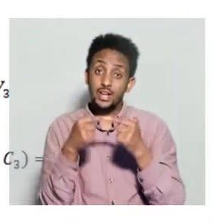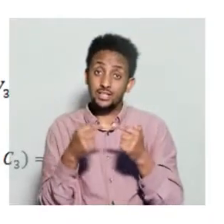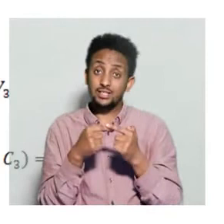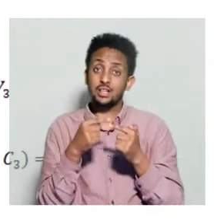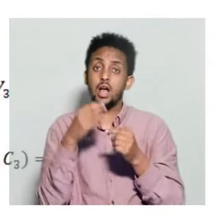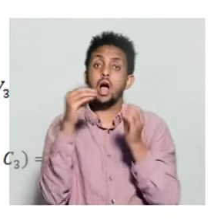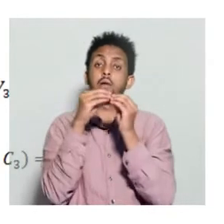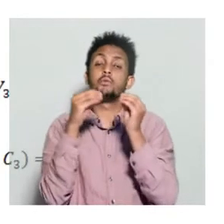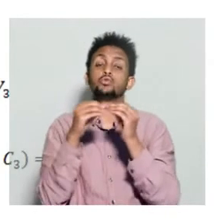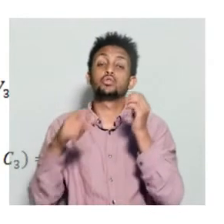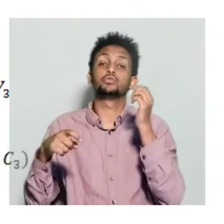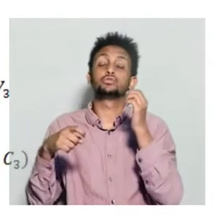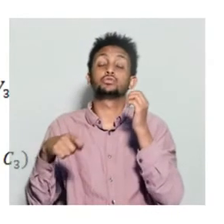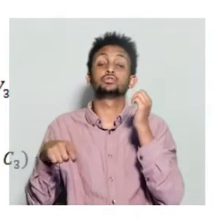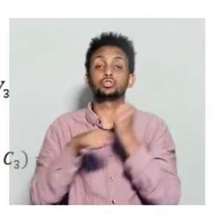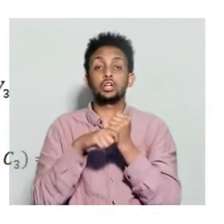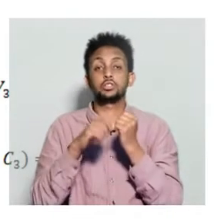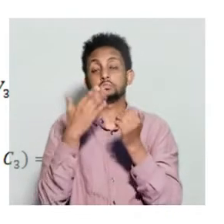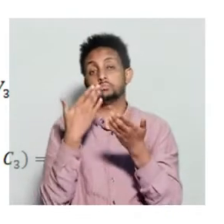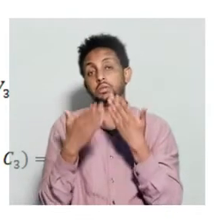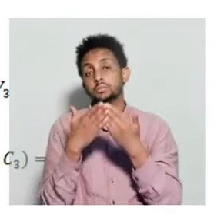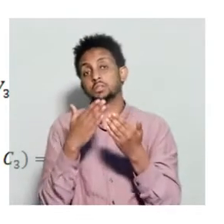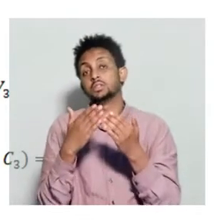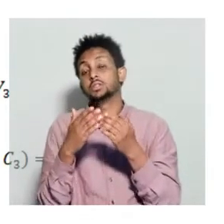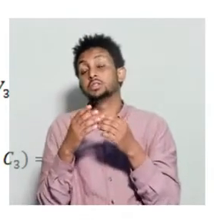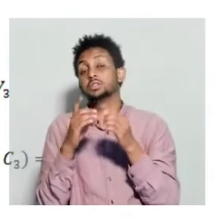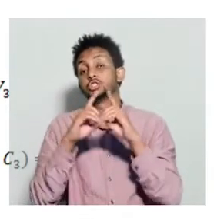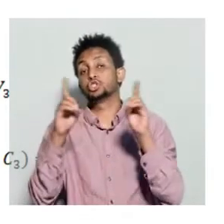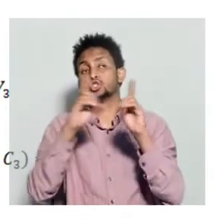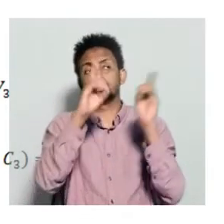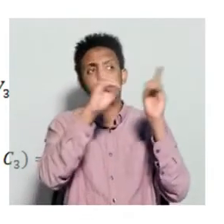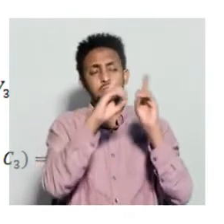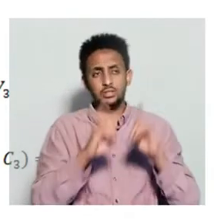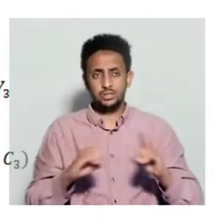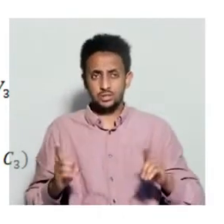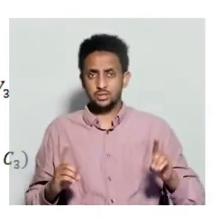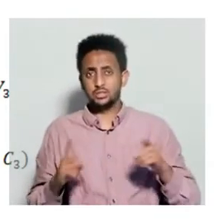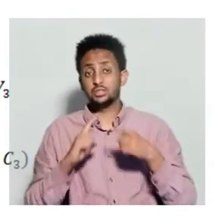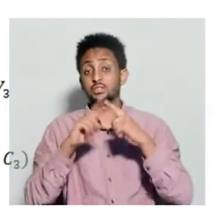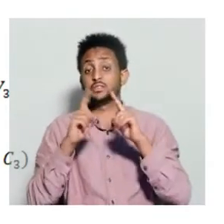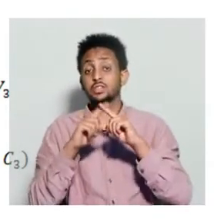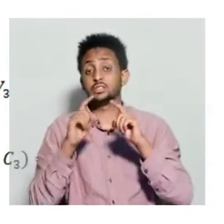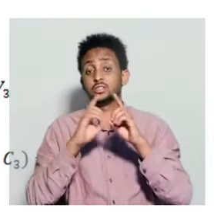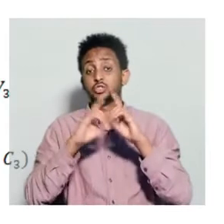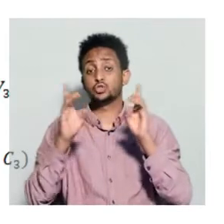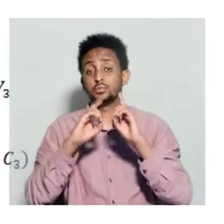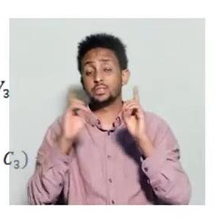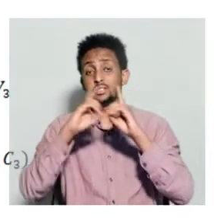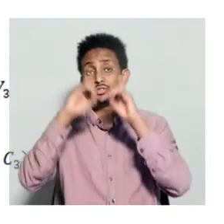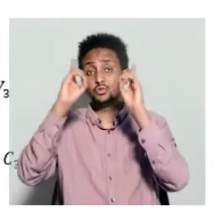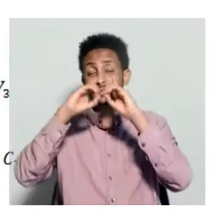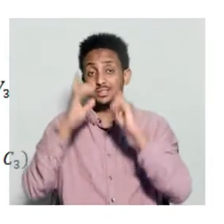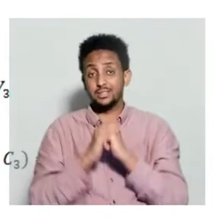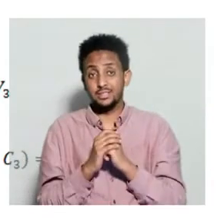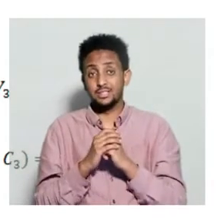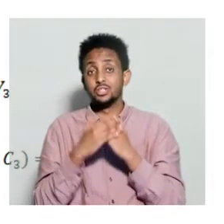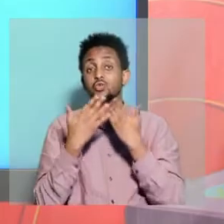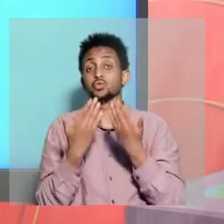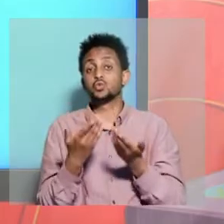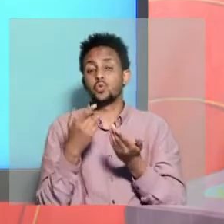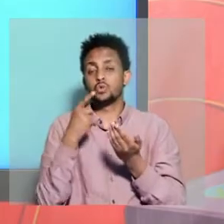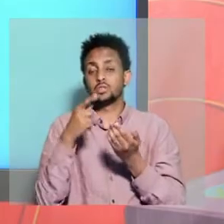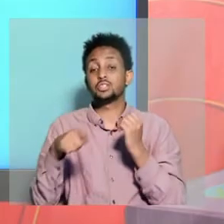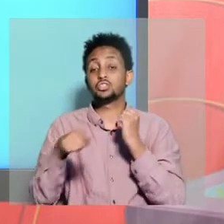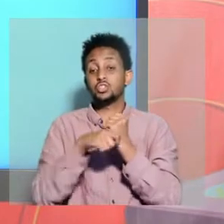the amount of charge here might be distributed in all parts. On each junction, it will be distributed. So that